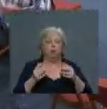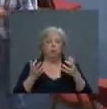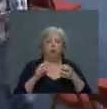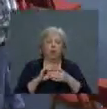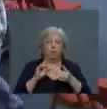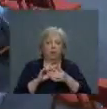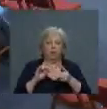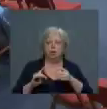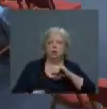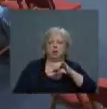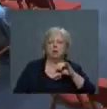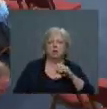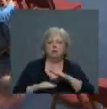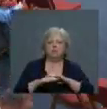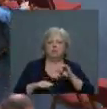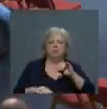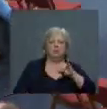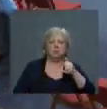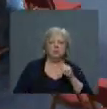John Hugler, please.